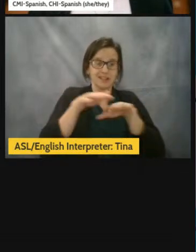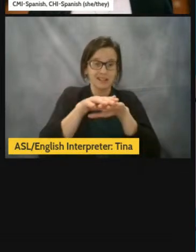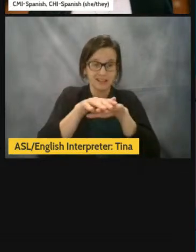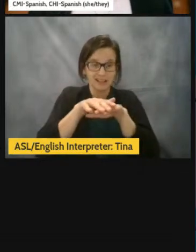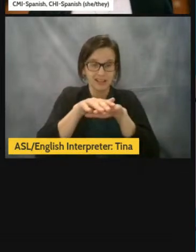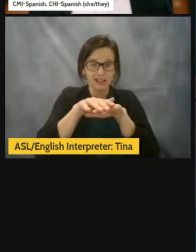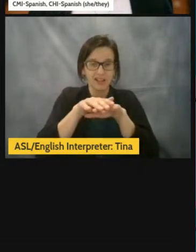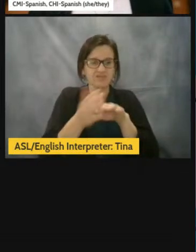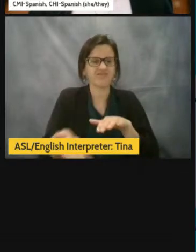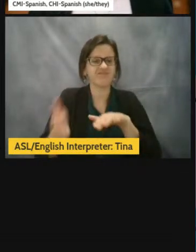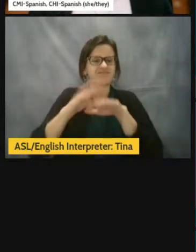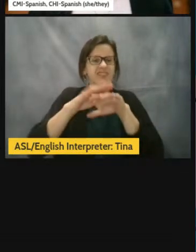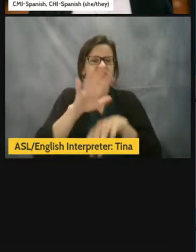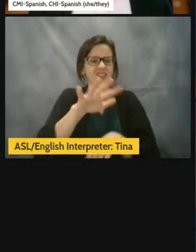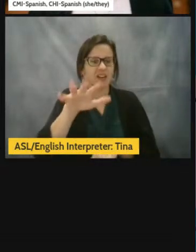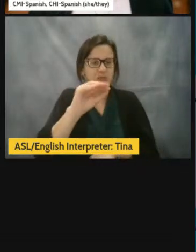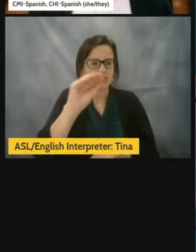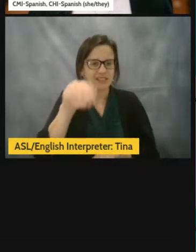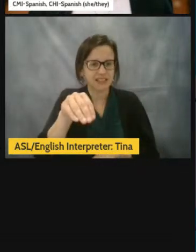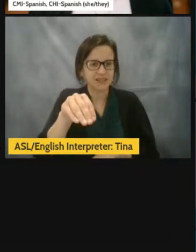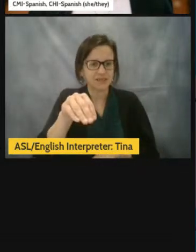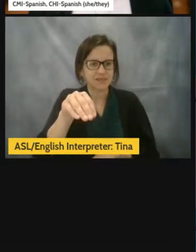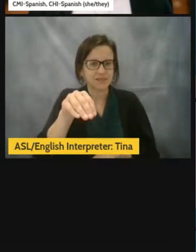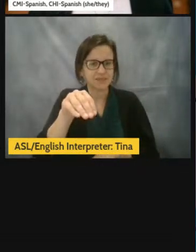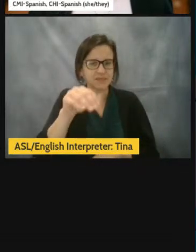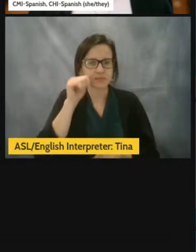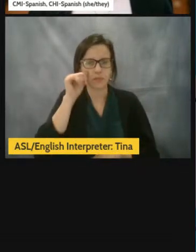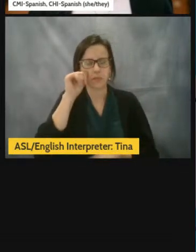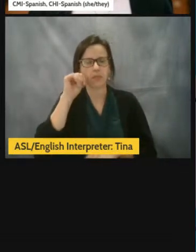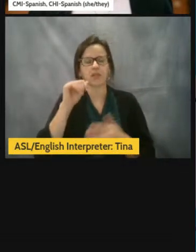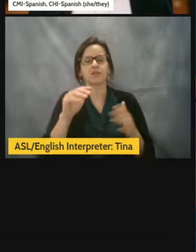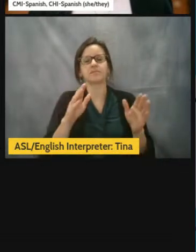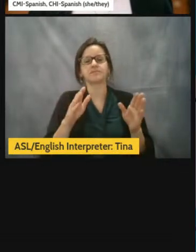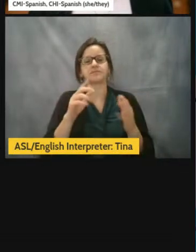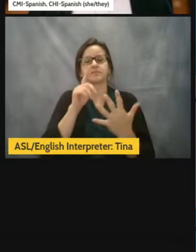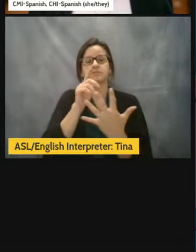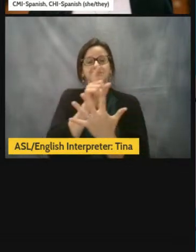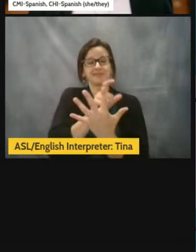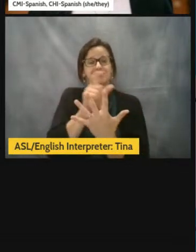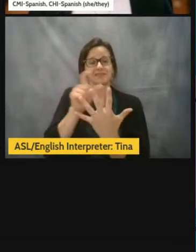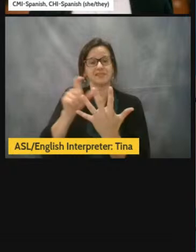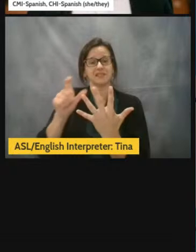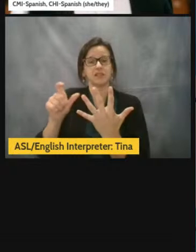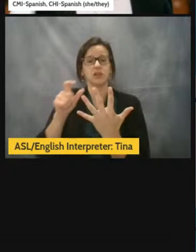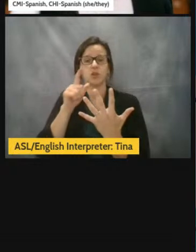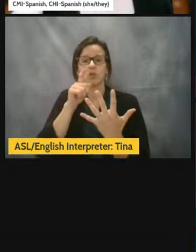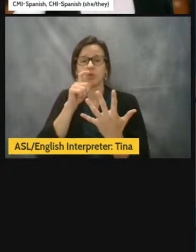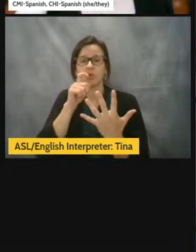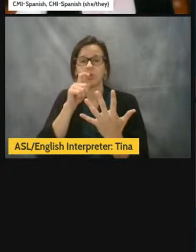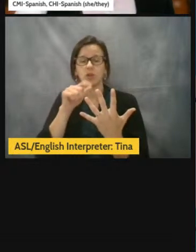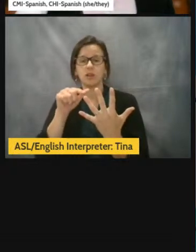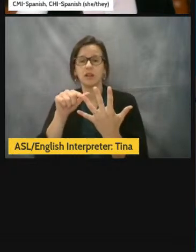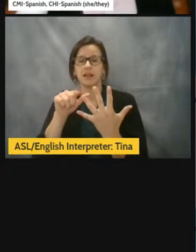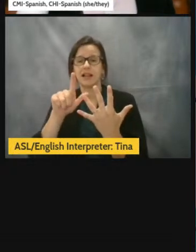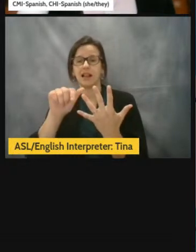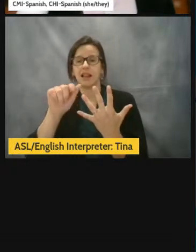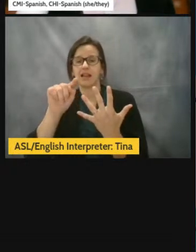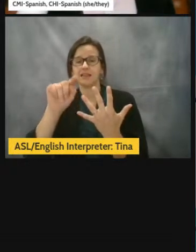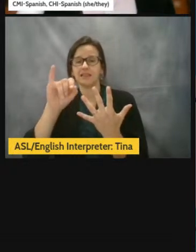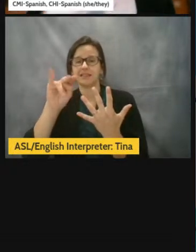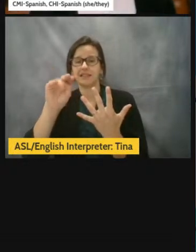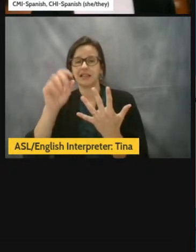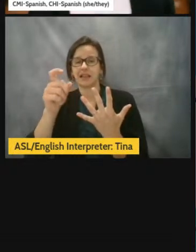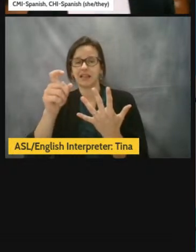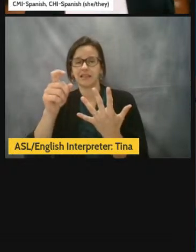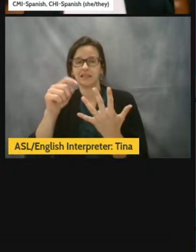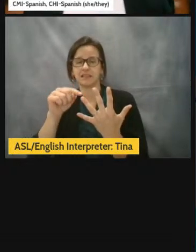Now, when we look at Latinx and LGBTQ, first off, I want to clarify that